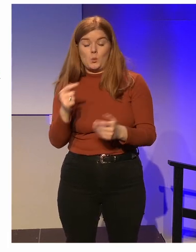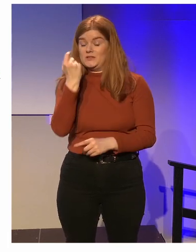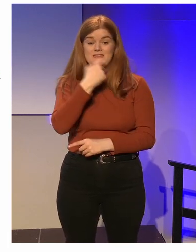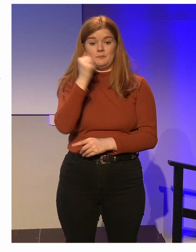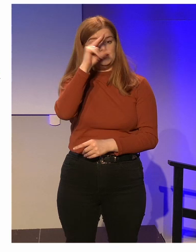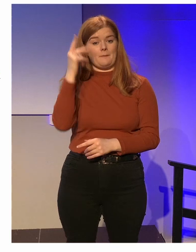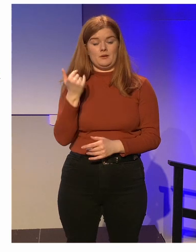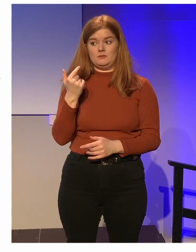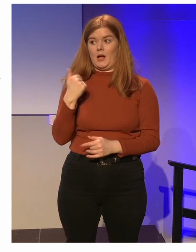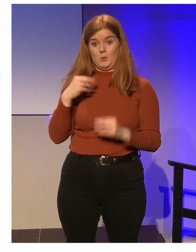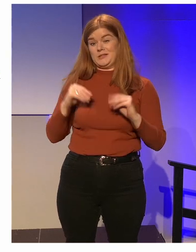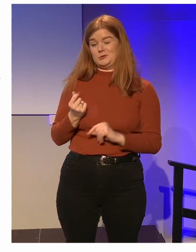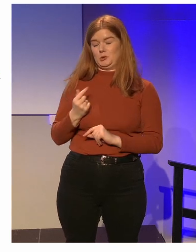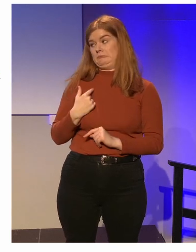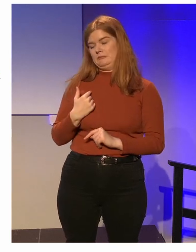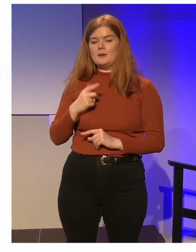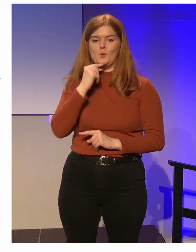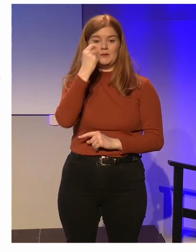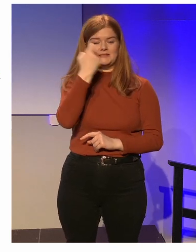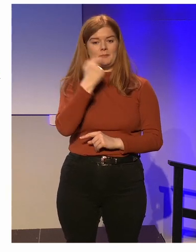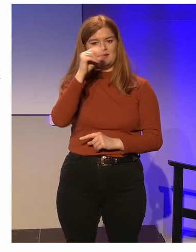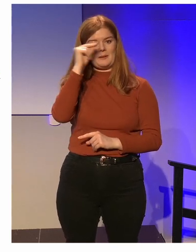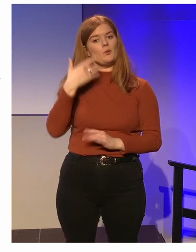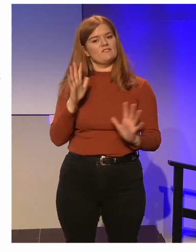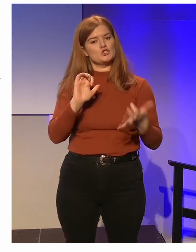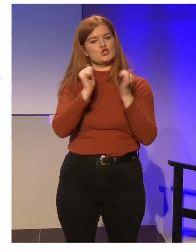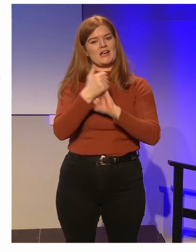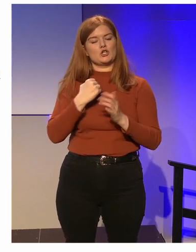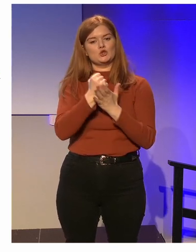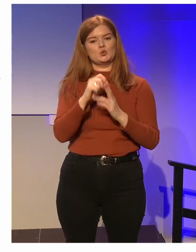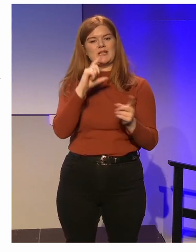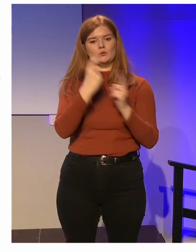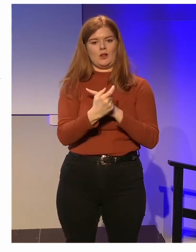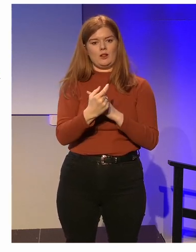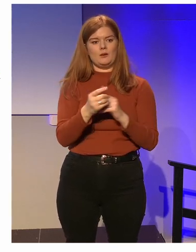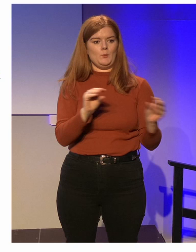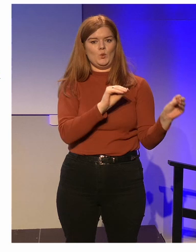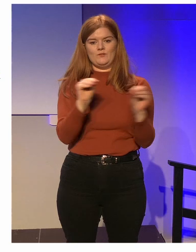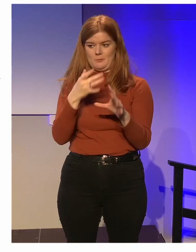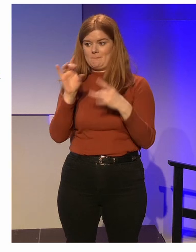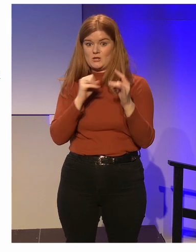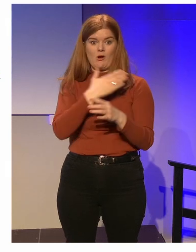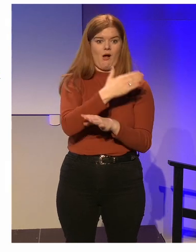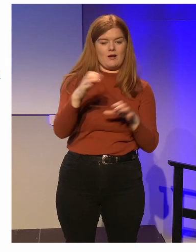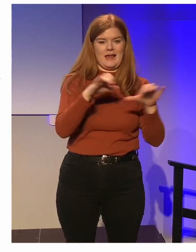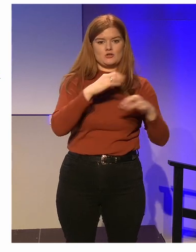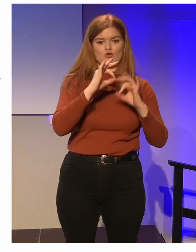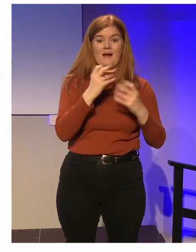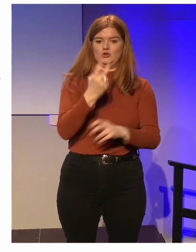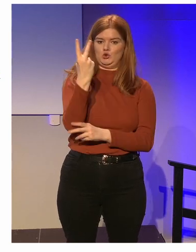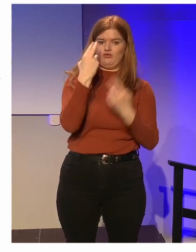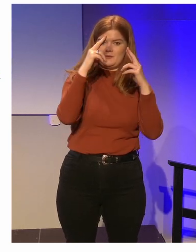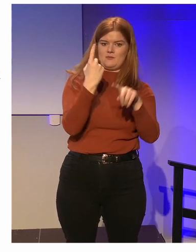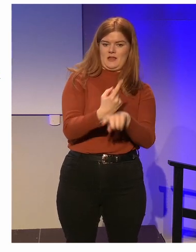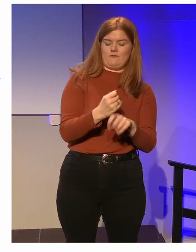example, and I'm going to stop now, as a simple example, we changed our student council to move it so that every class group would have 2 representatives